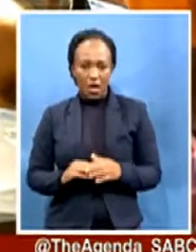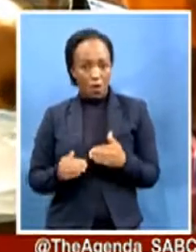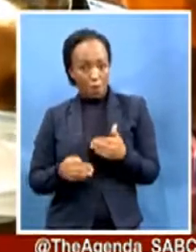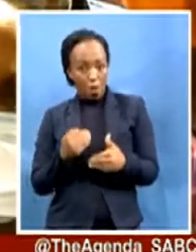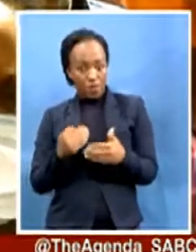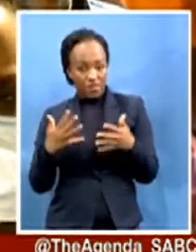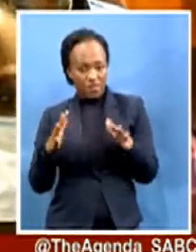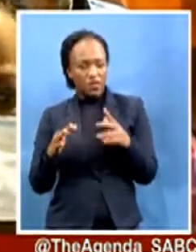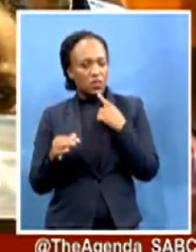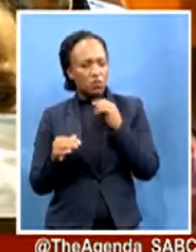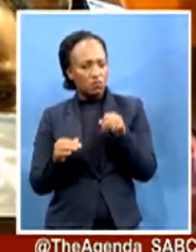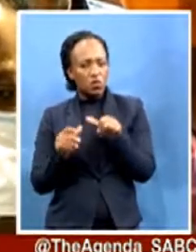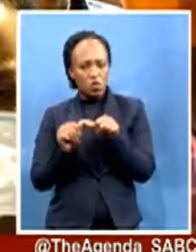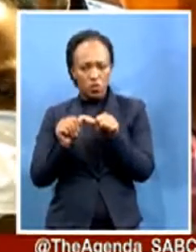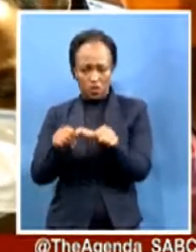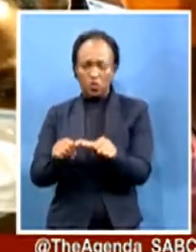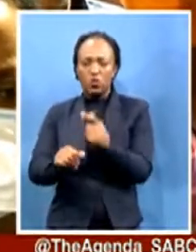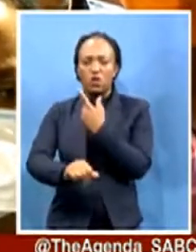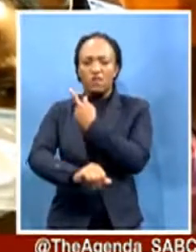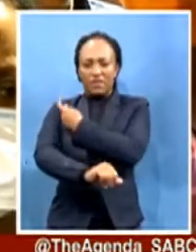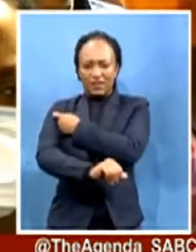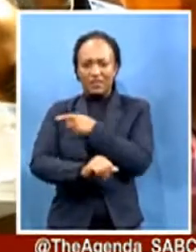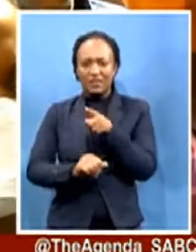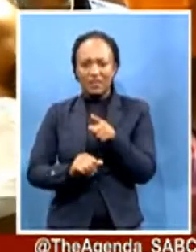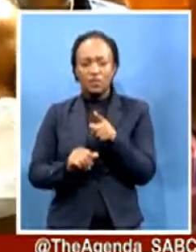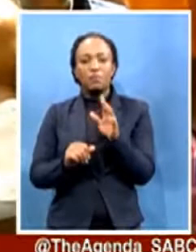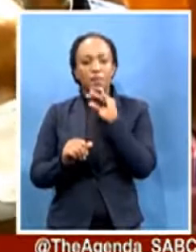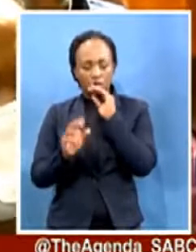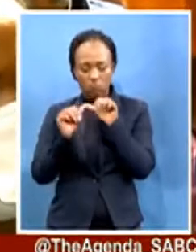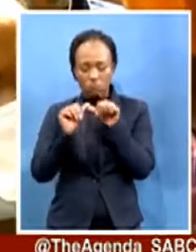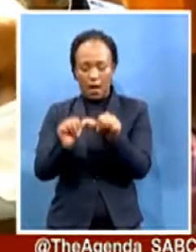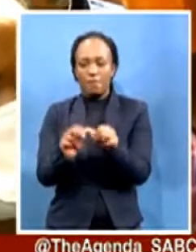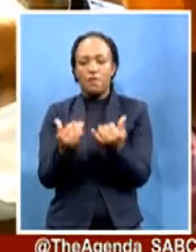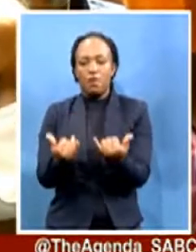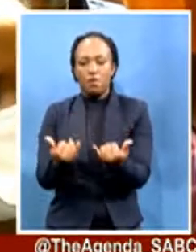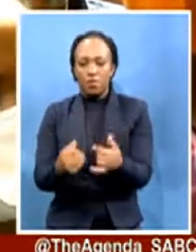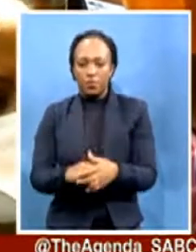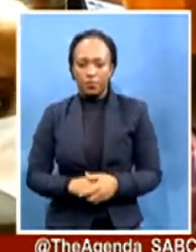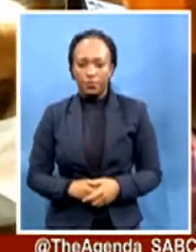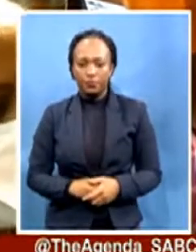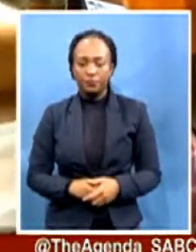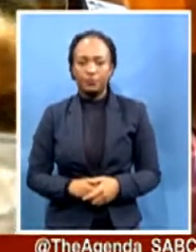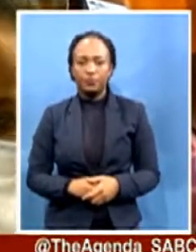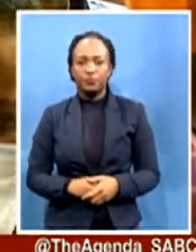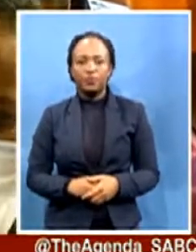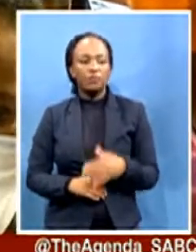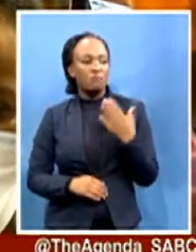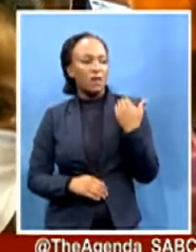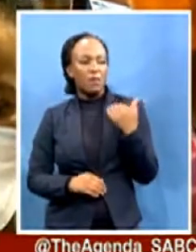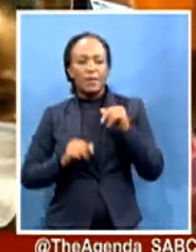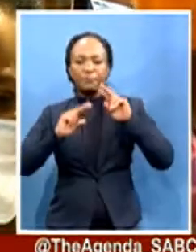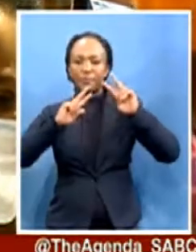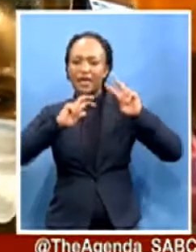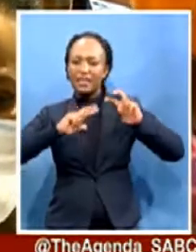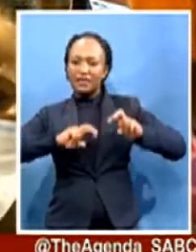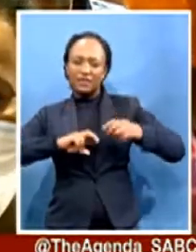vaccination, so that will continue. Part of what this study that we're doing with Sisonke is to